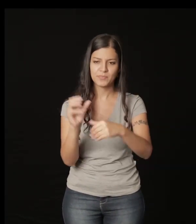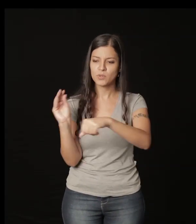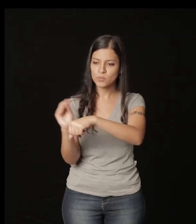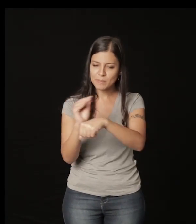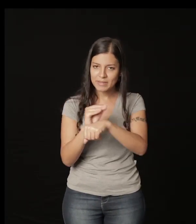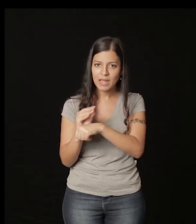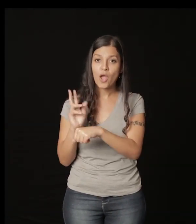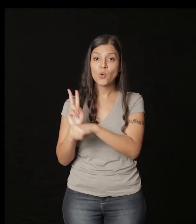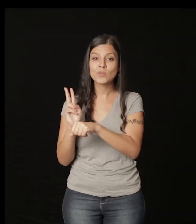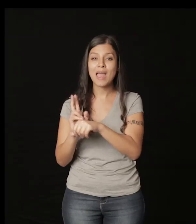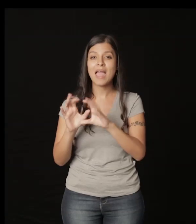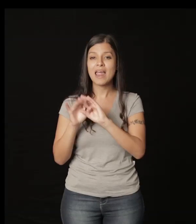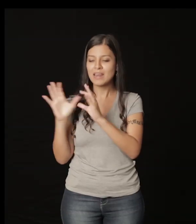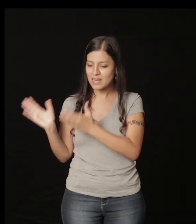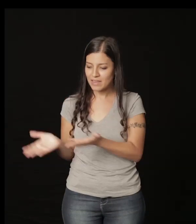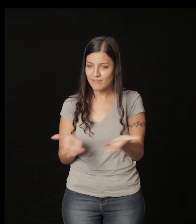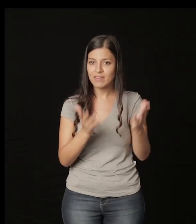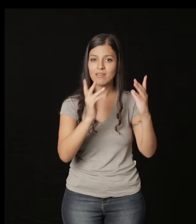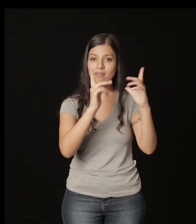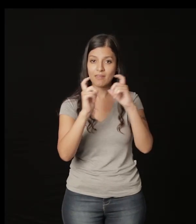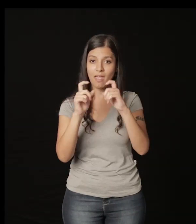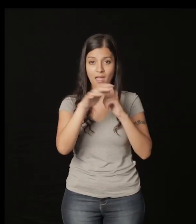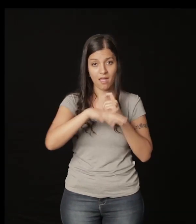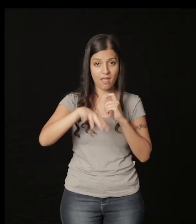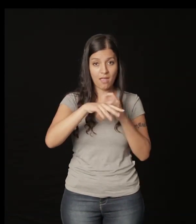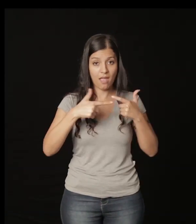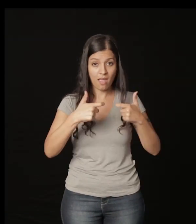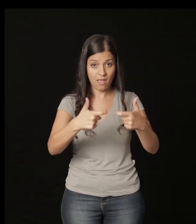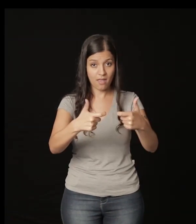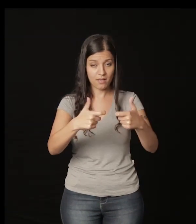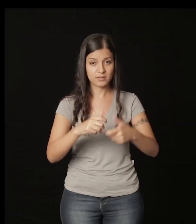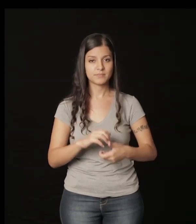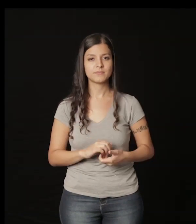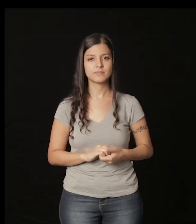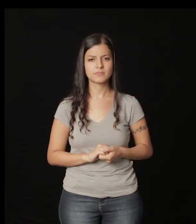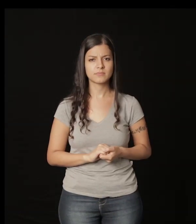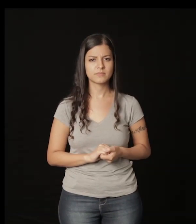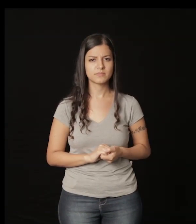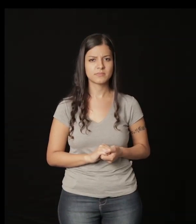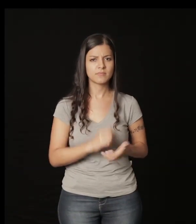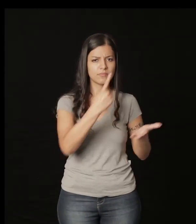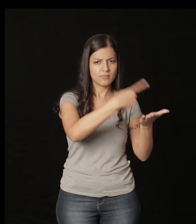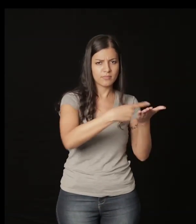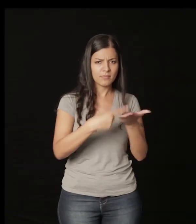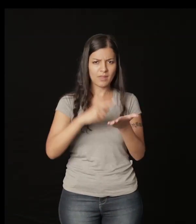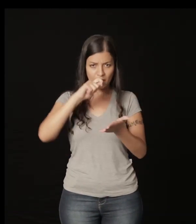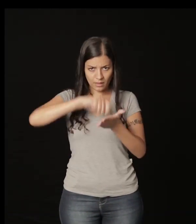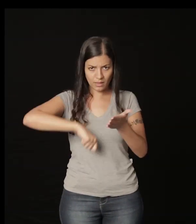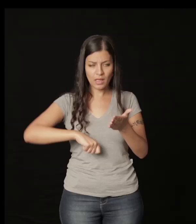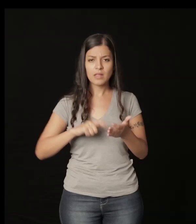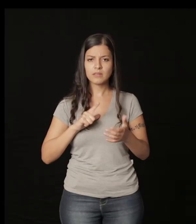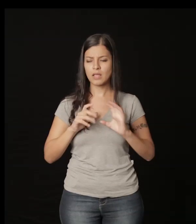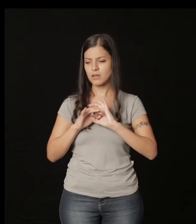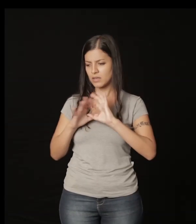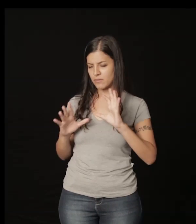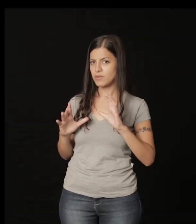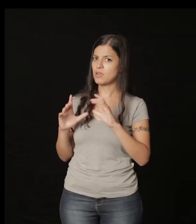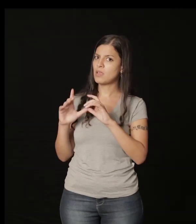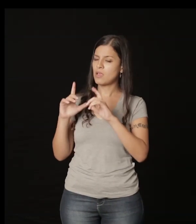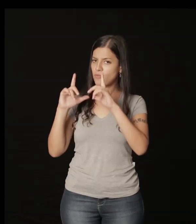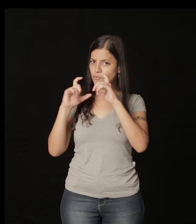war. But by signing this agreement, they gave access to the journalists as well and to their